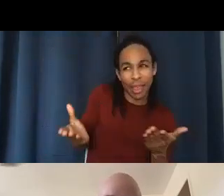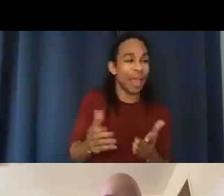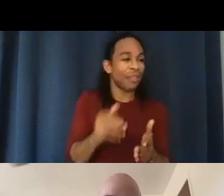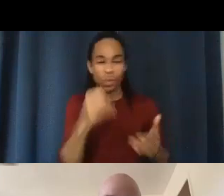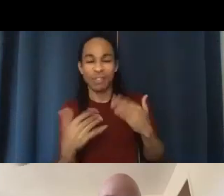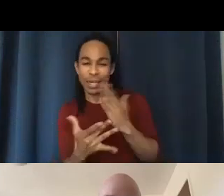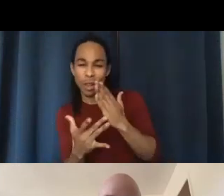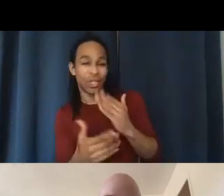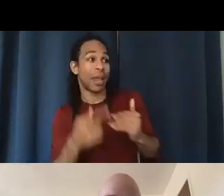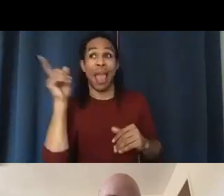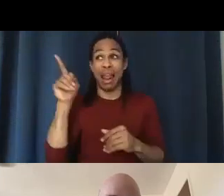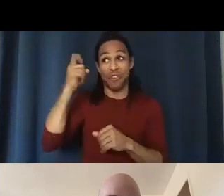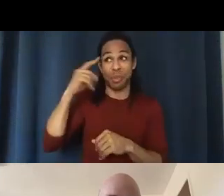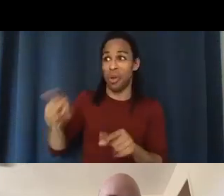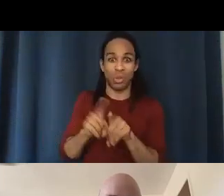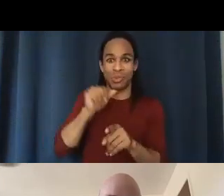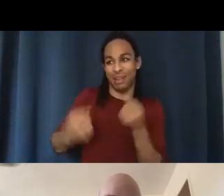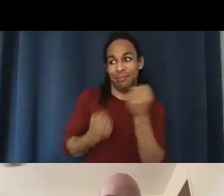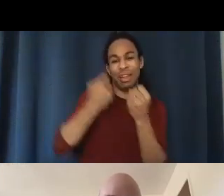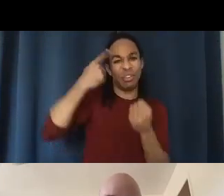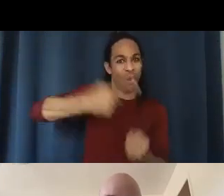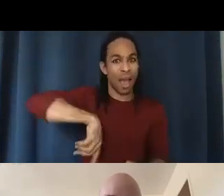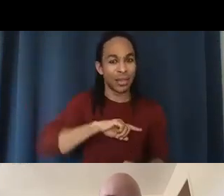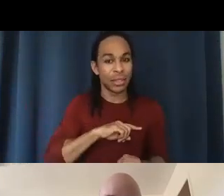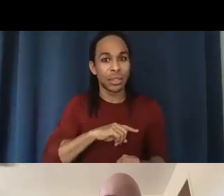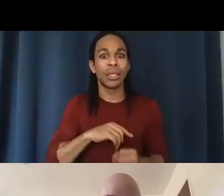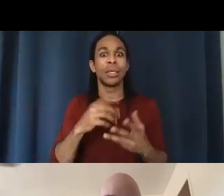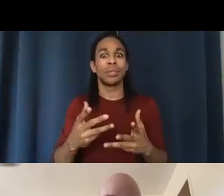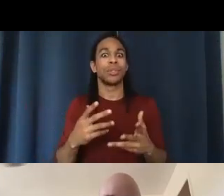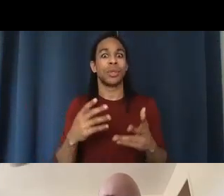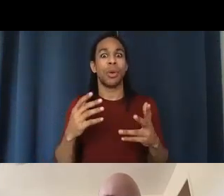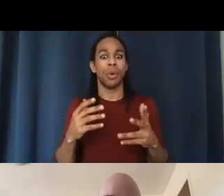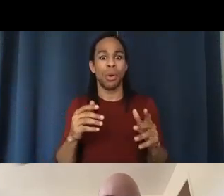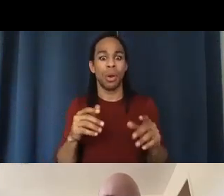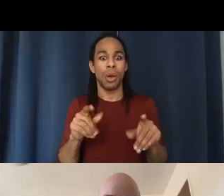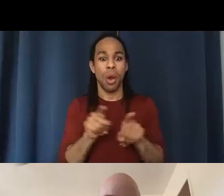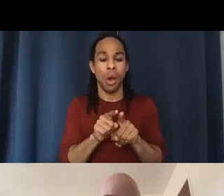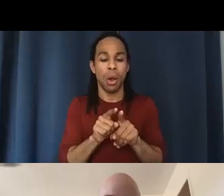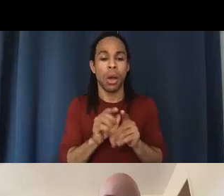constant collaborations when actually people don't have water at home.